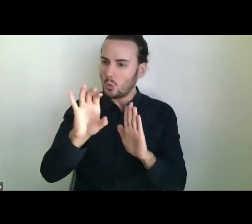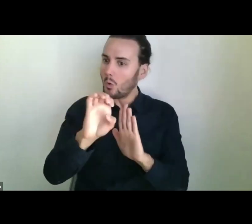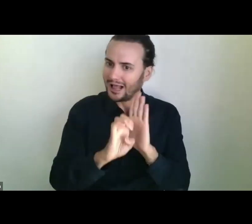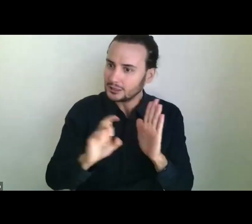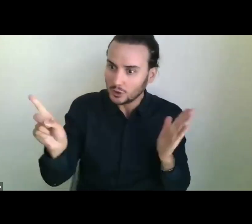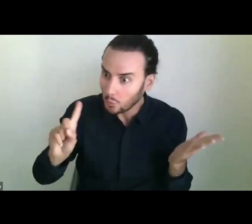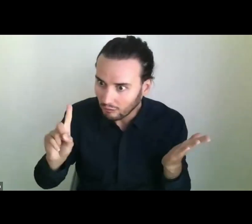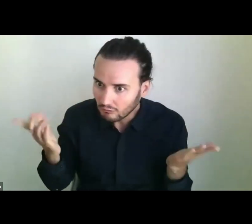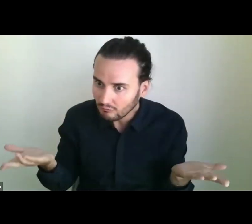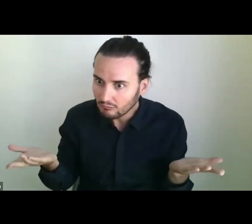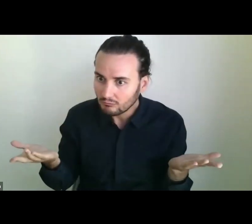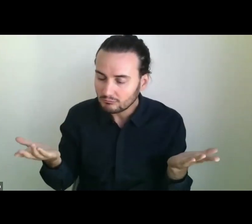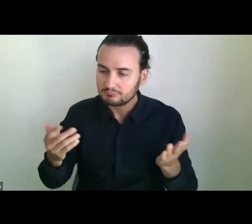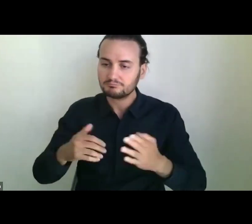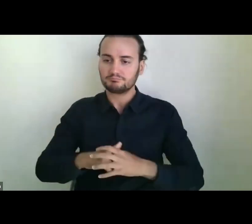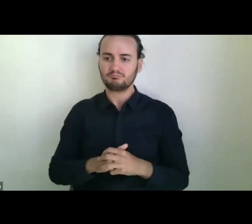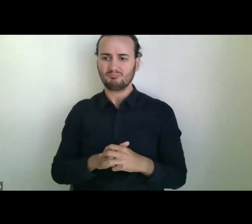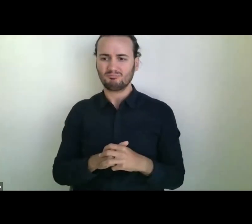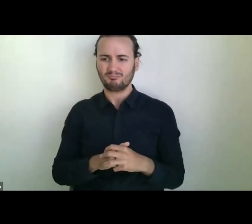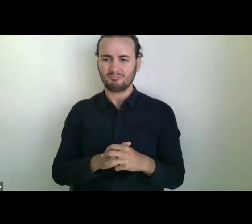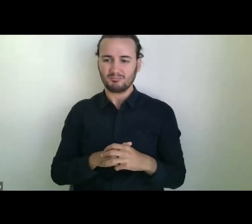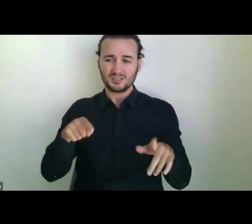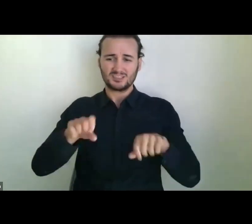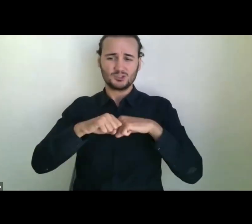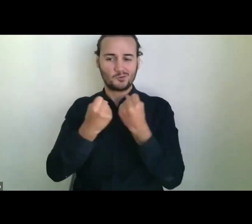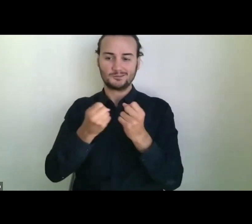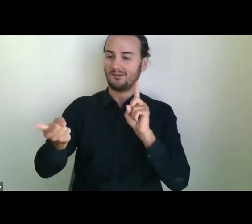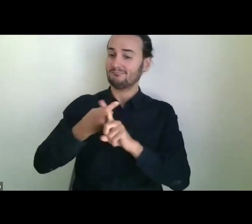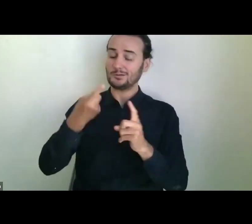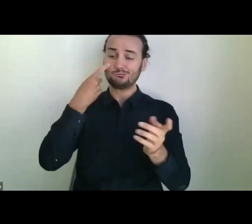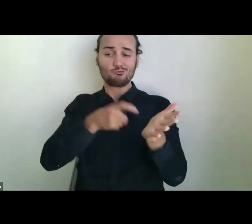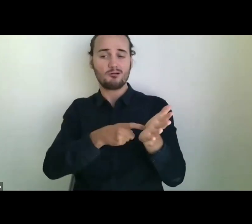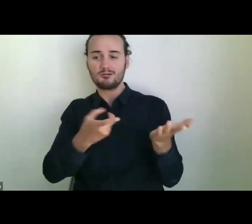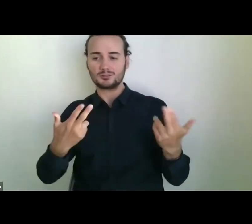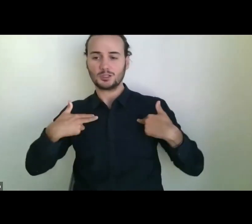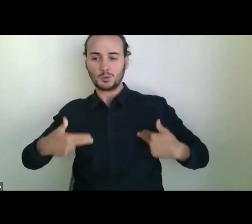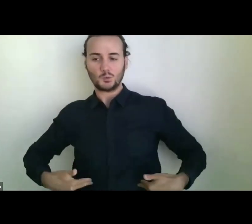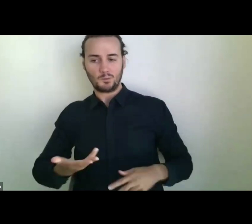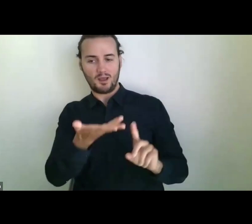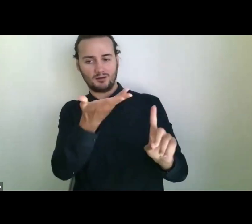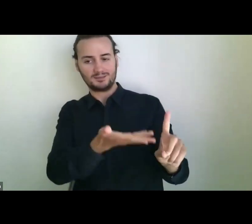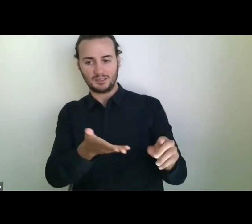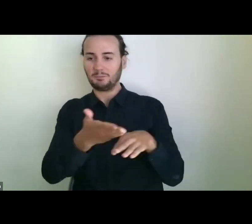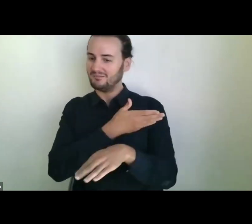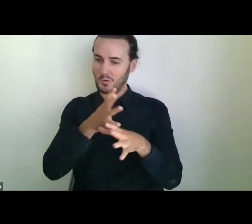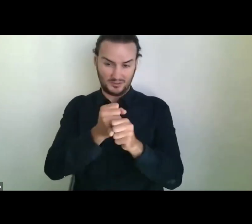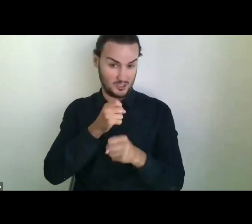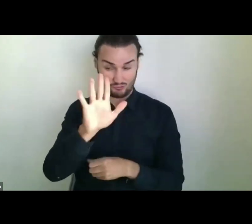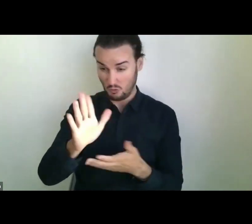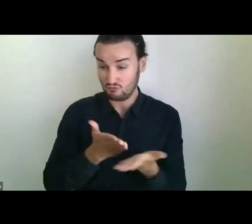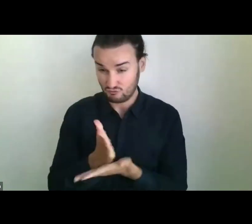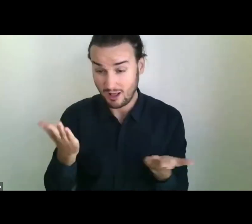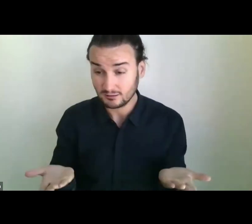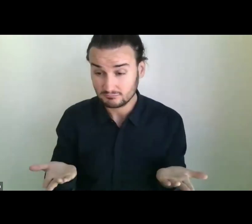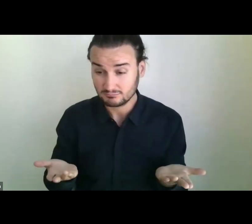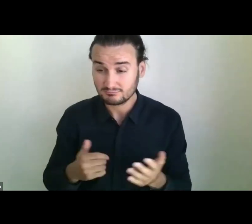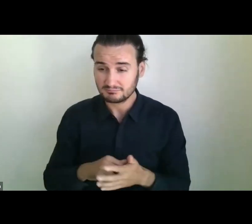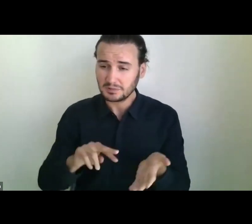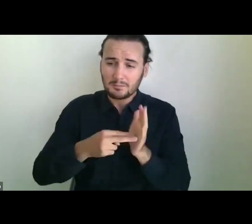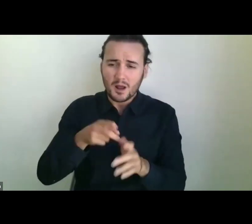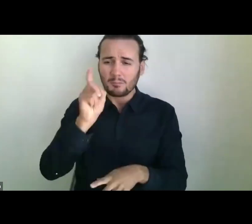In our society, you must first be recognized as human before you can achieve rights. That means you must be a